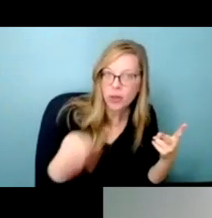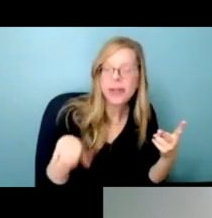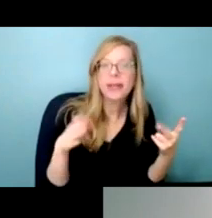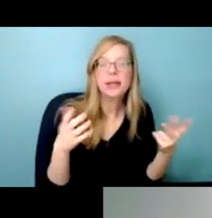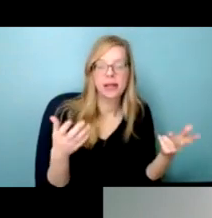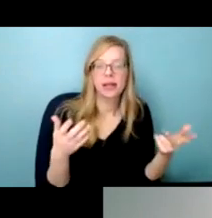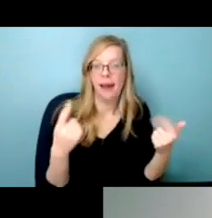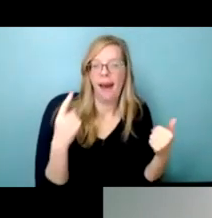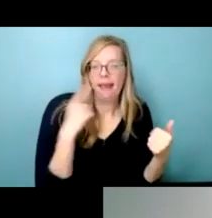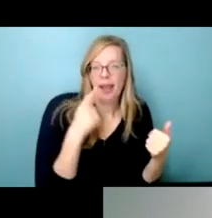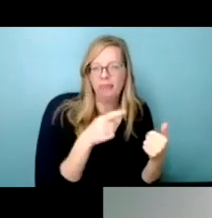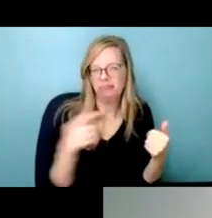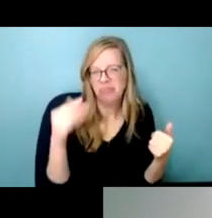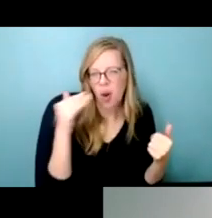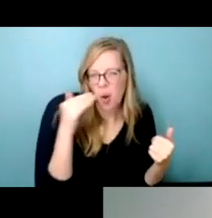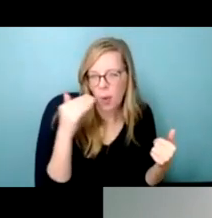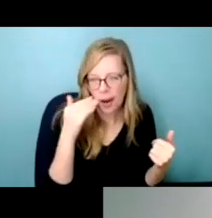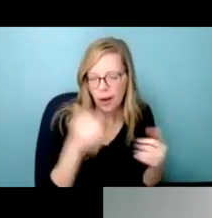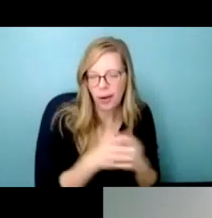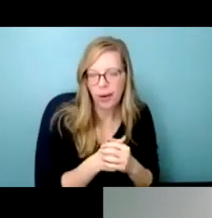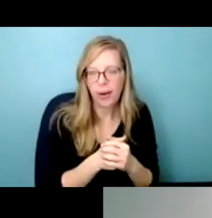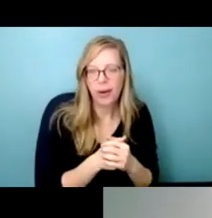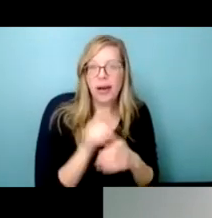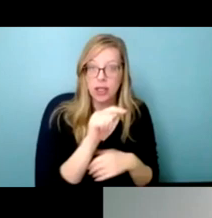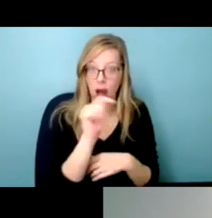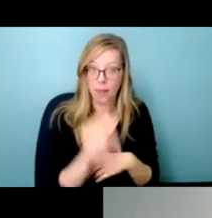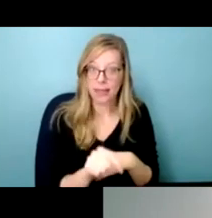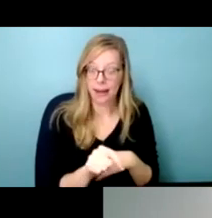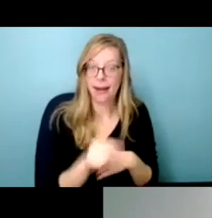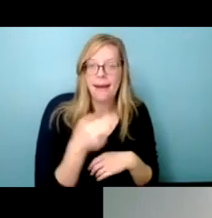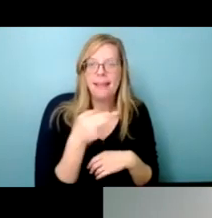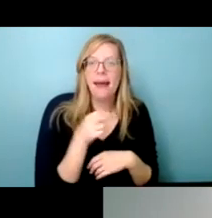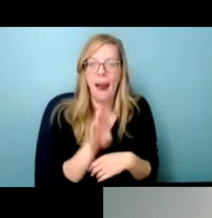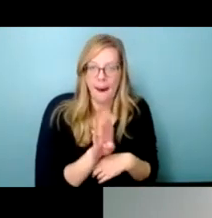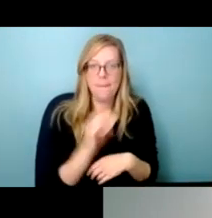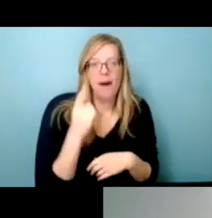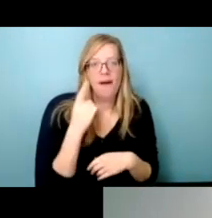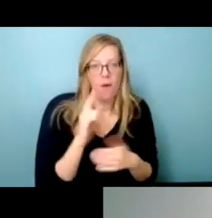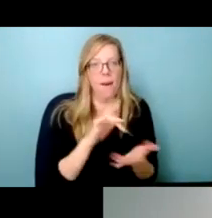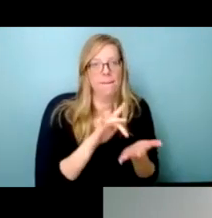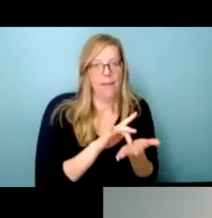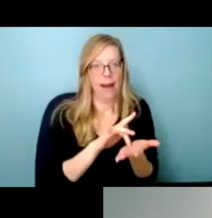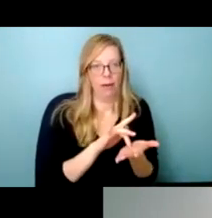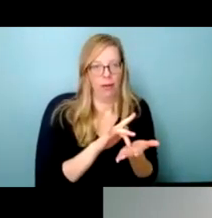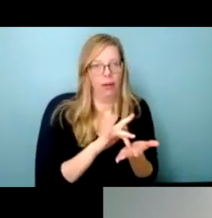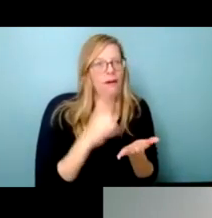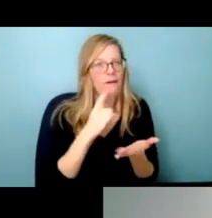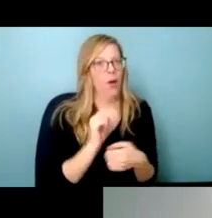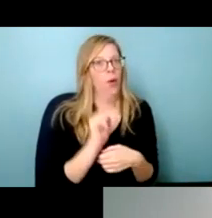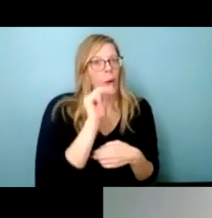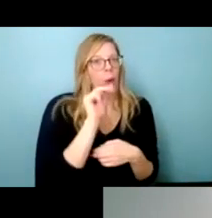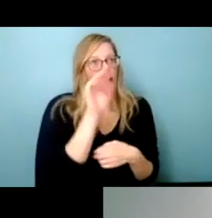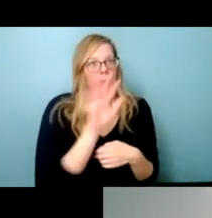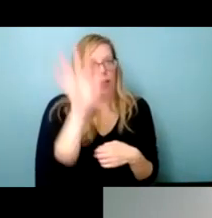think everybody's aware, Thompson would be the hub for medical for the northern region. So a